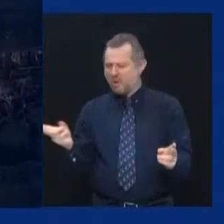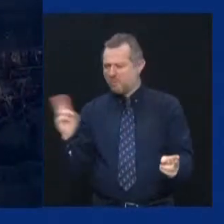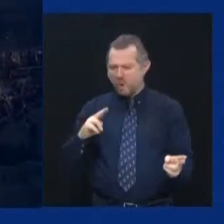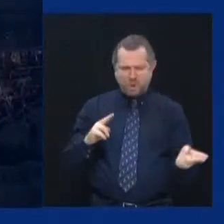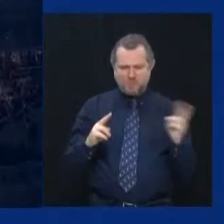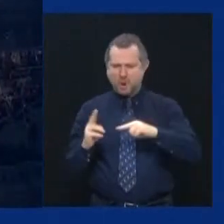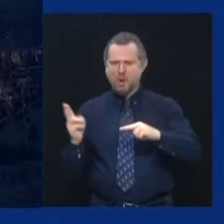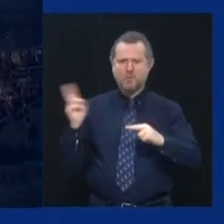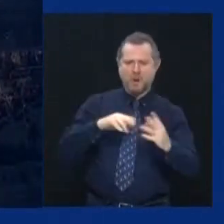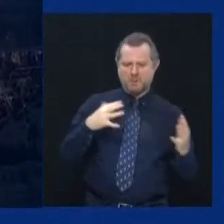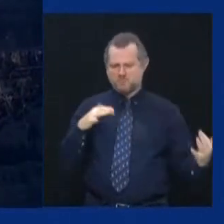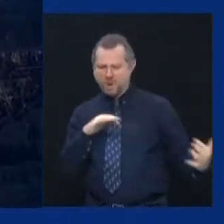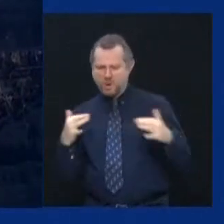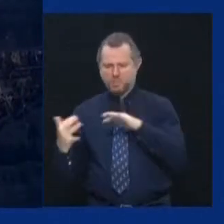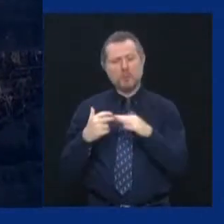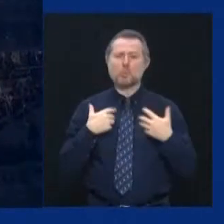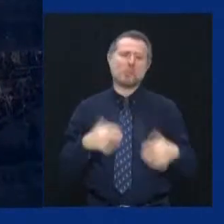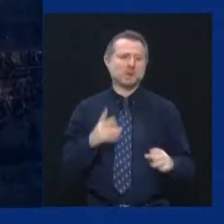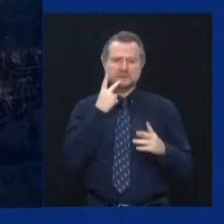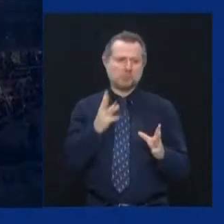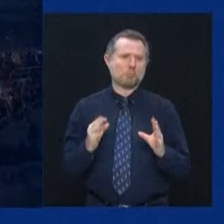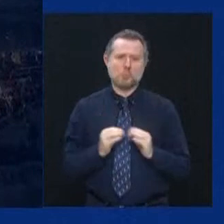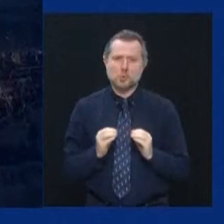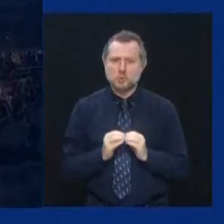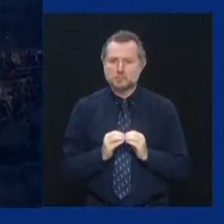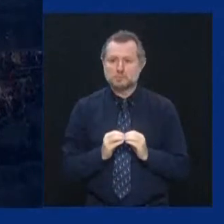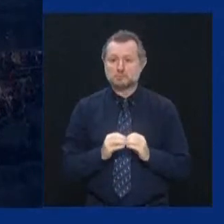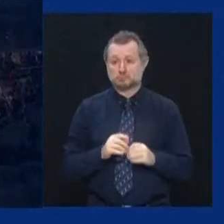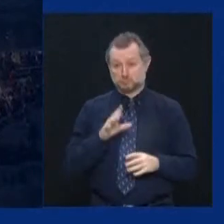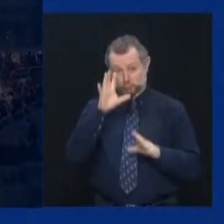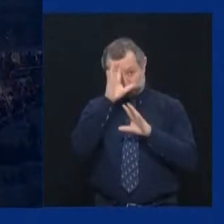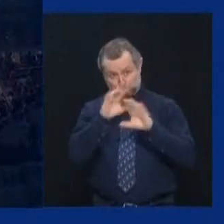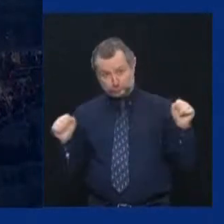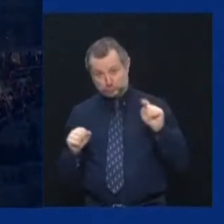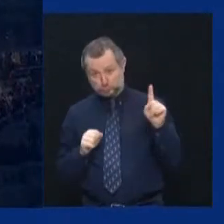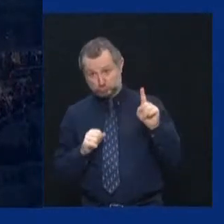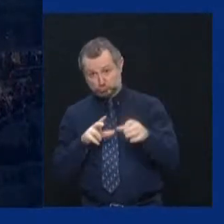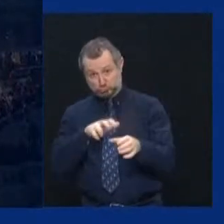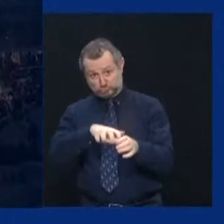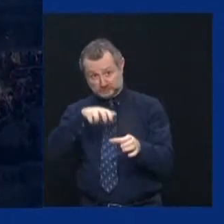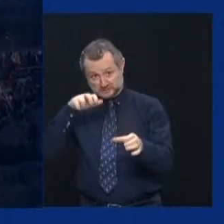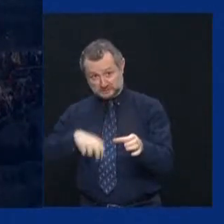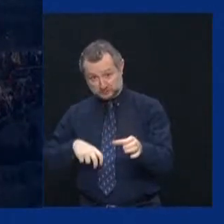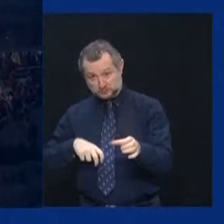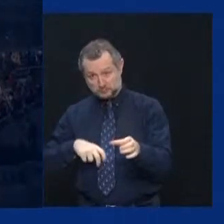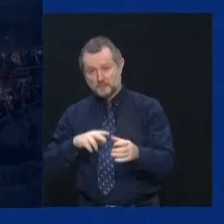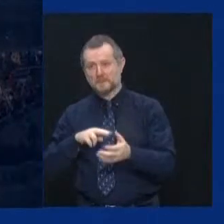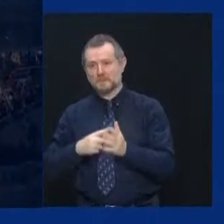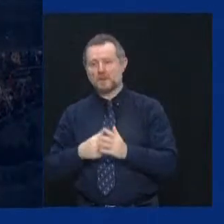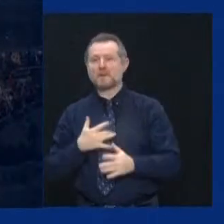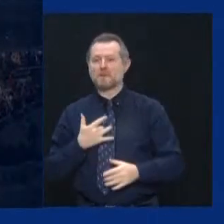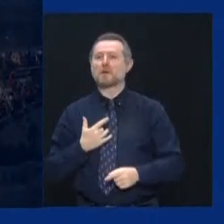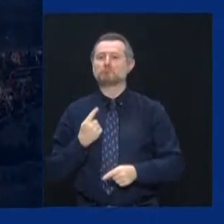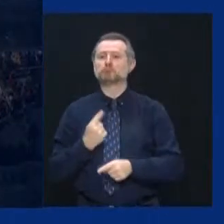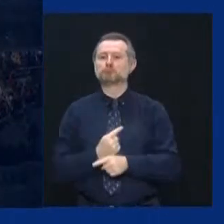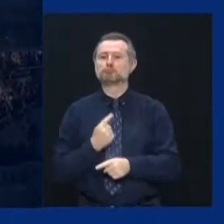activity. But if he won't resign, I believe impeachment is